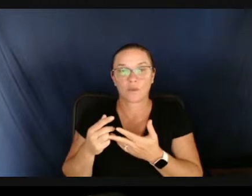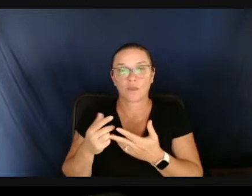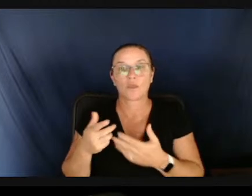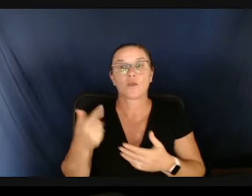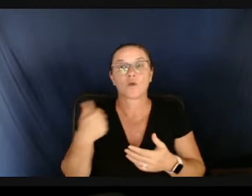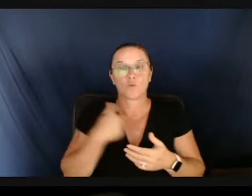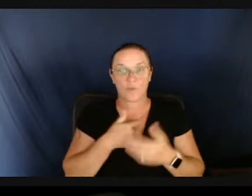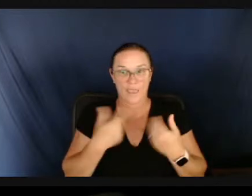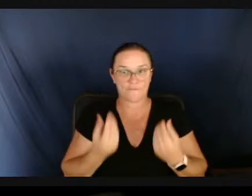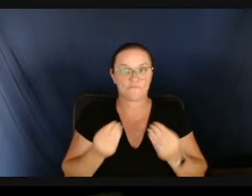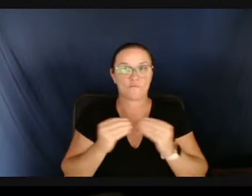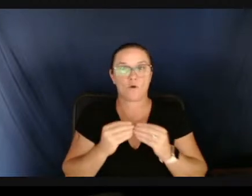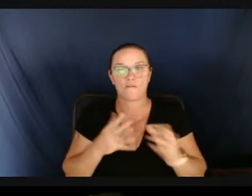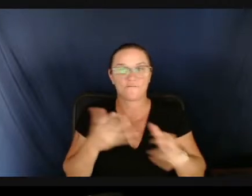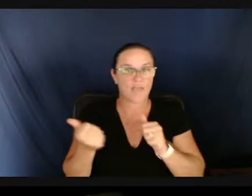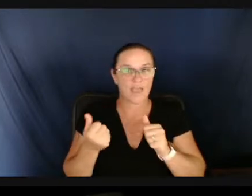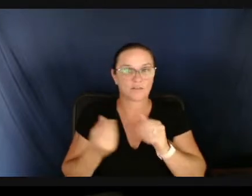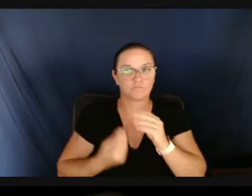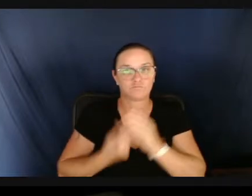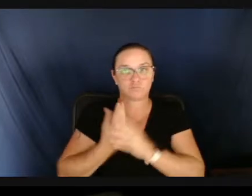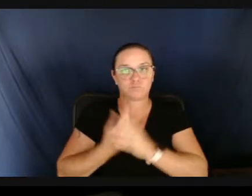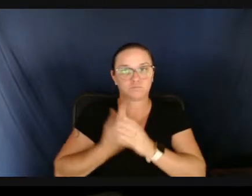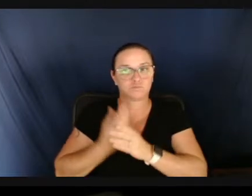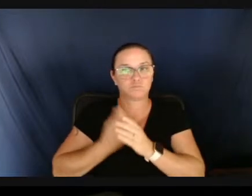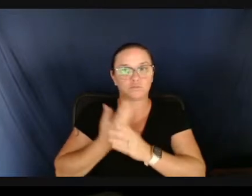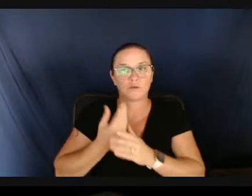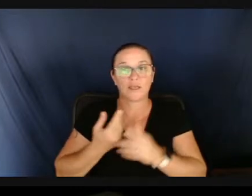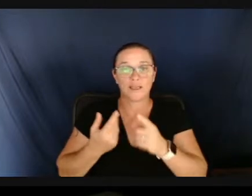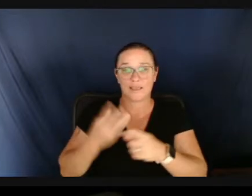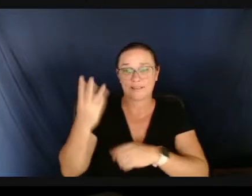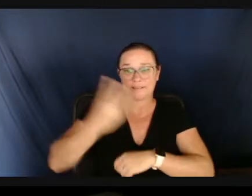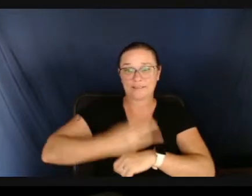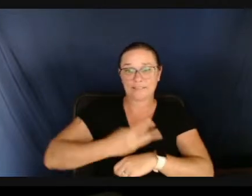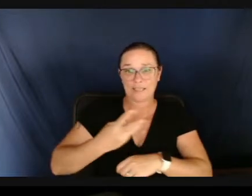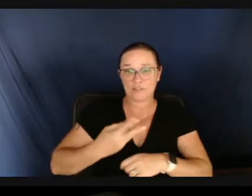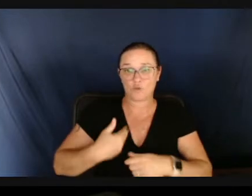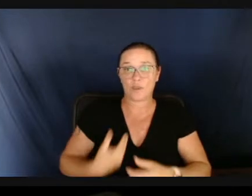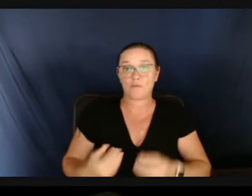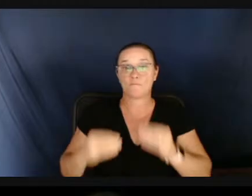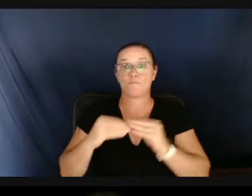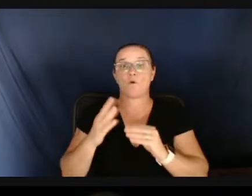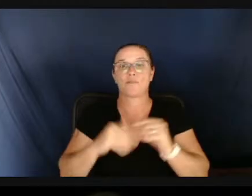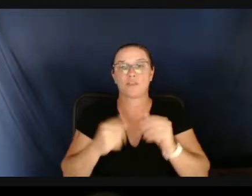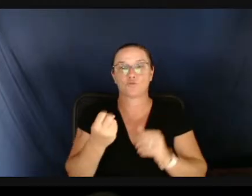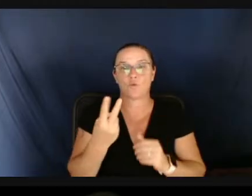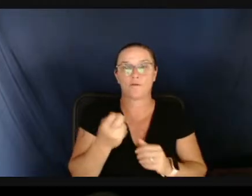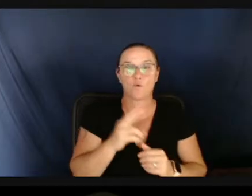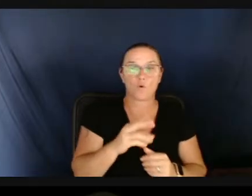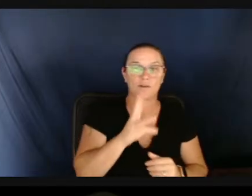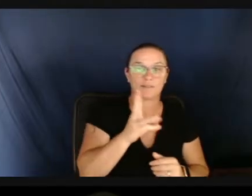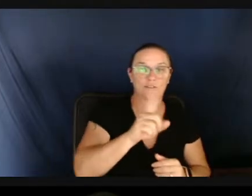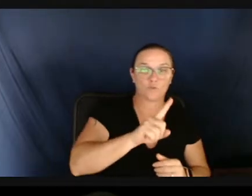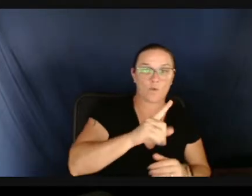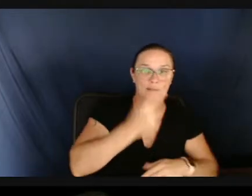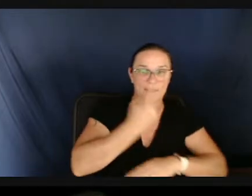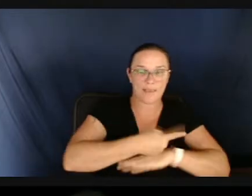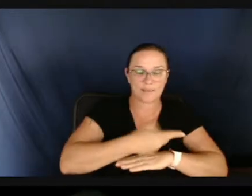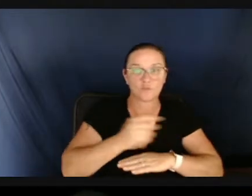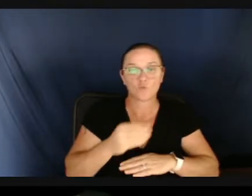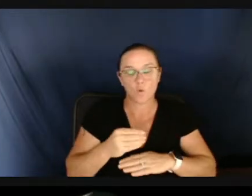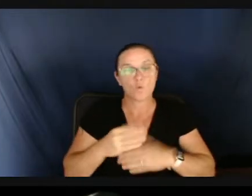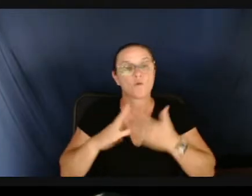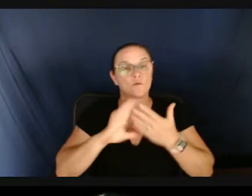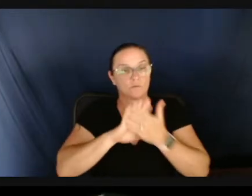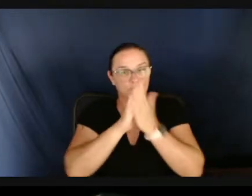faster output, right? You can see this output in 6 days more than you had in 12 or 61 days. So it was getting to that point where